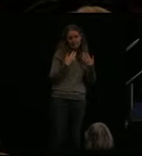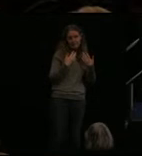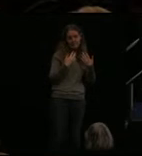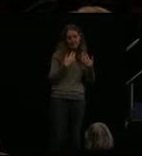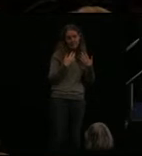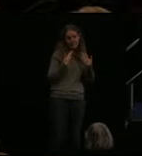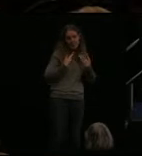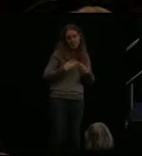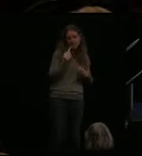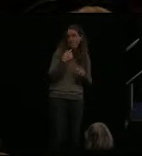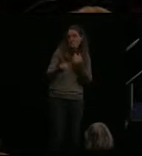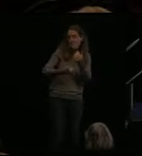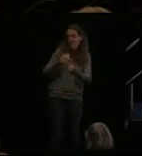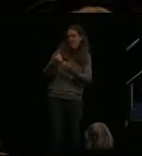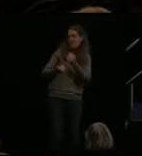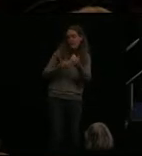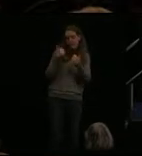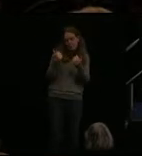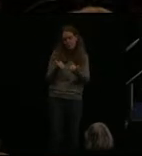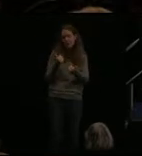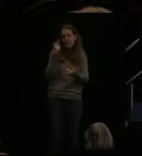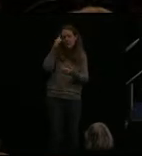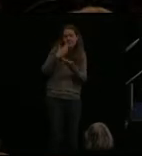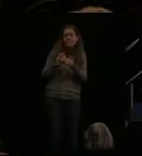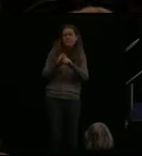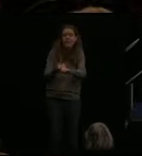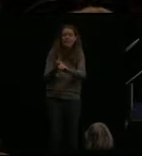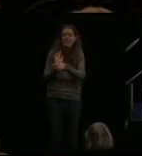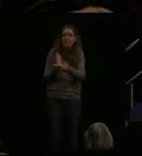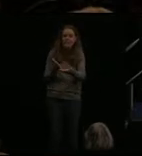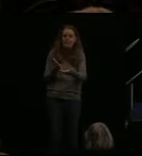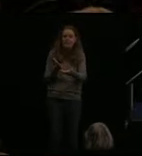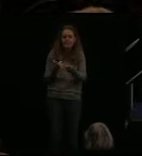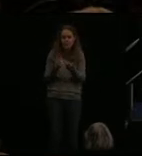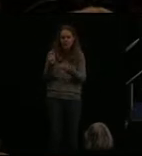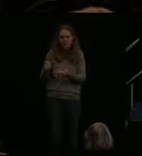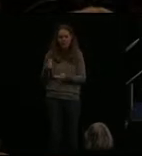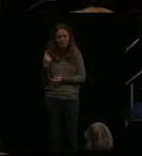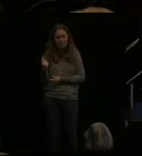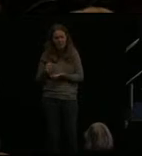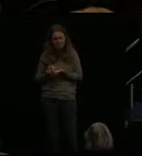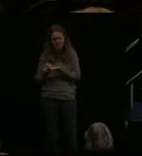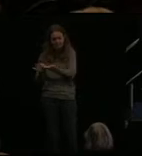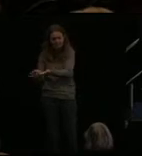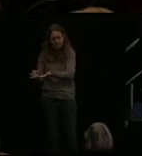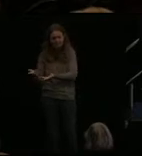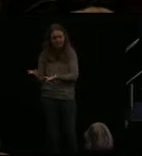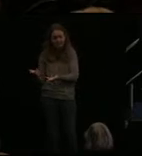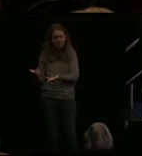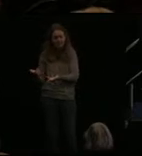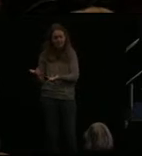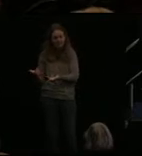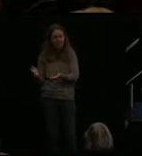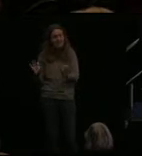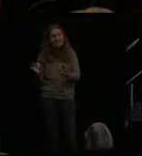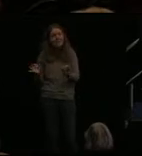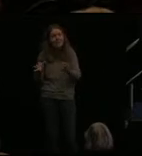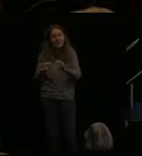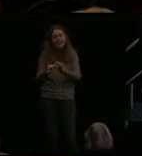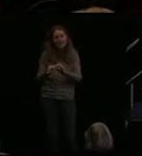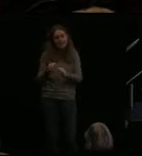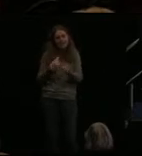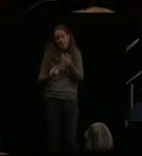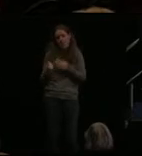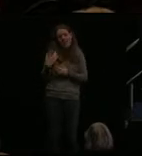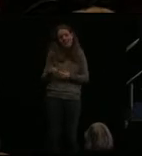he says, "Well done, good and faithful servant." What about the one who had one? It's got nothing to do with the fact that he had